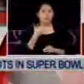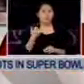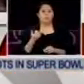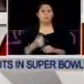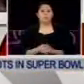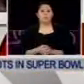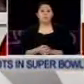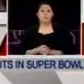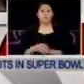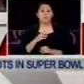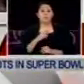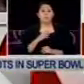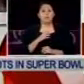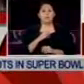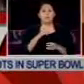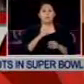089-141-007-46-9,